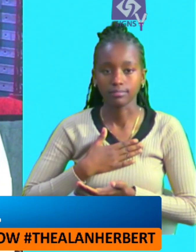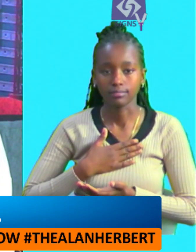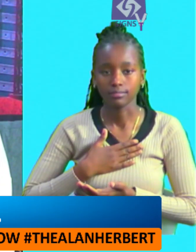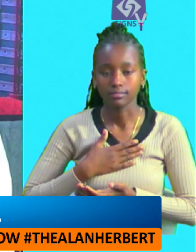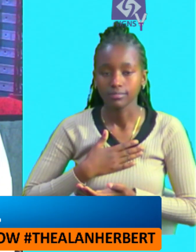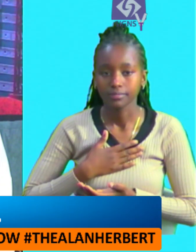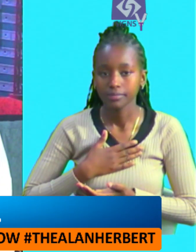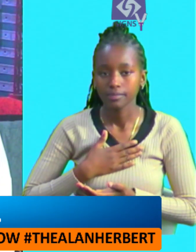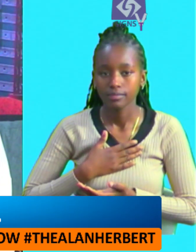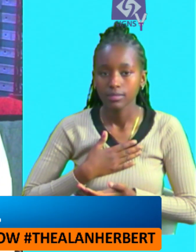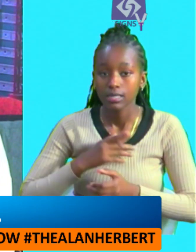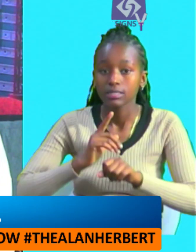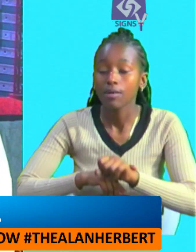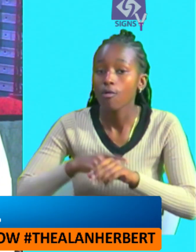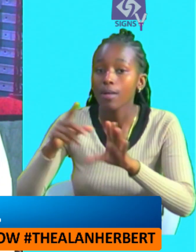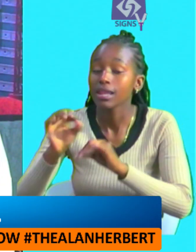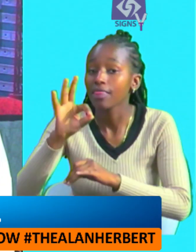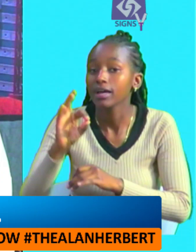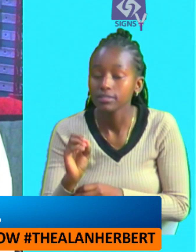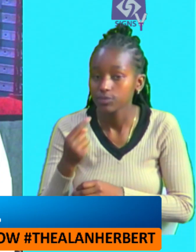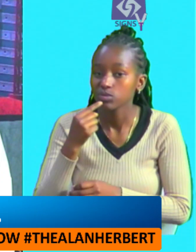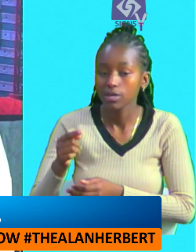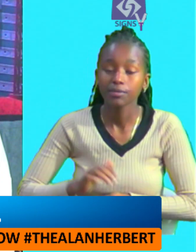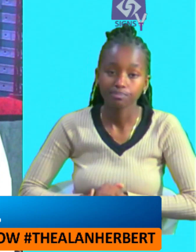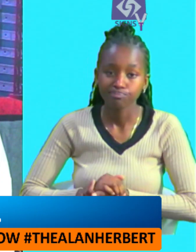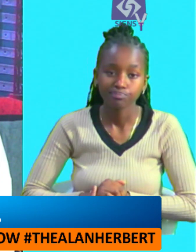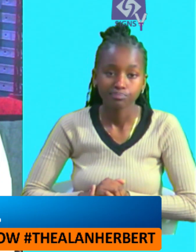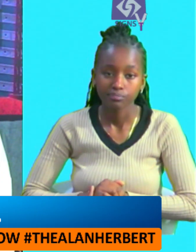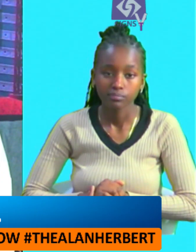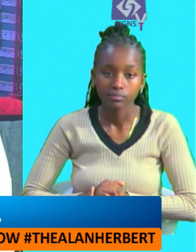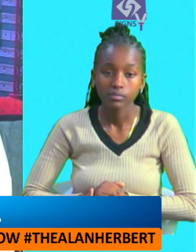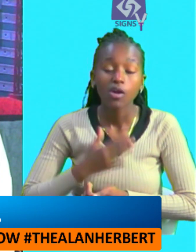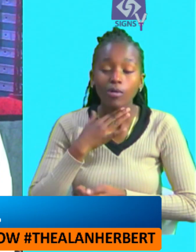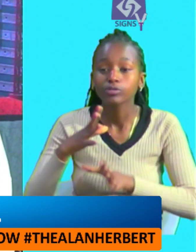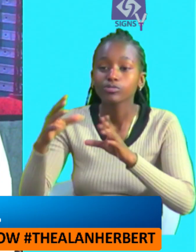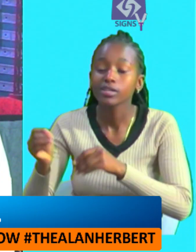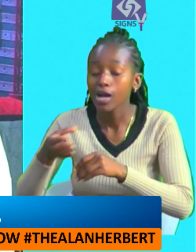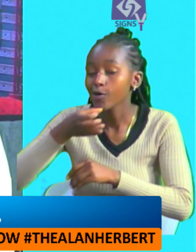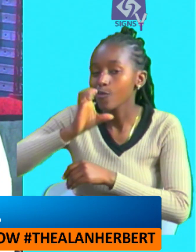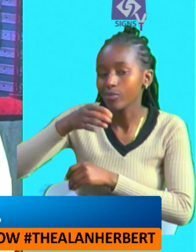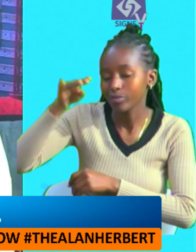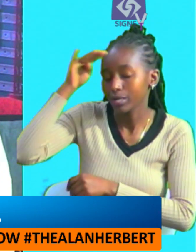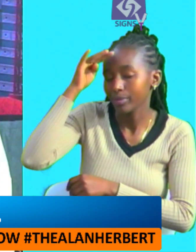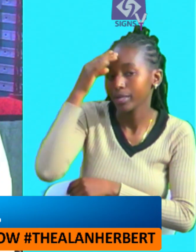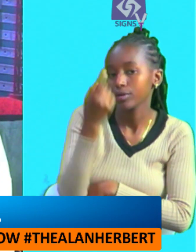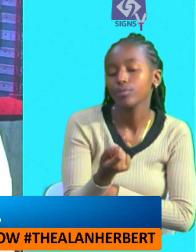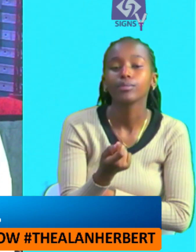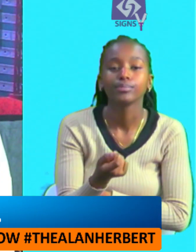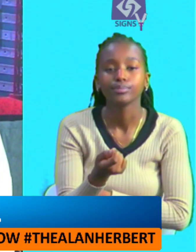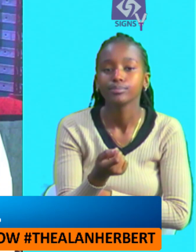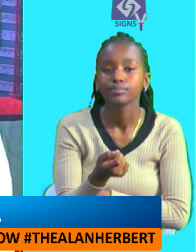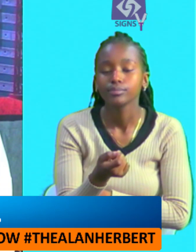other 35-year-olds are doing that. So you're not living for you. You're living for what the